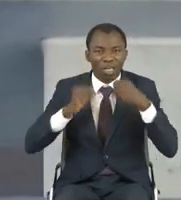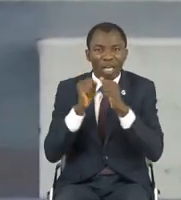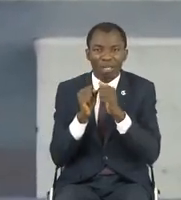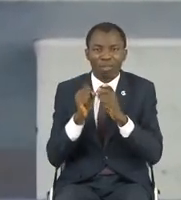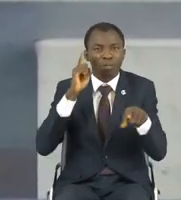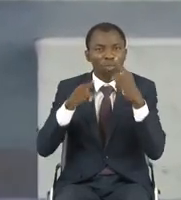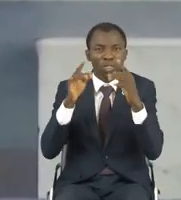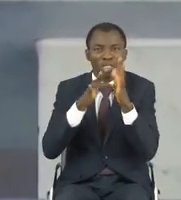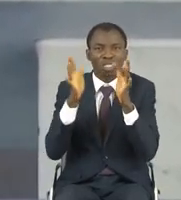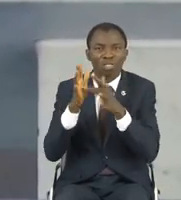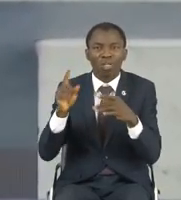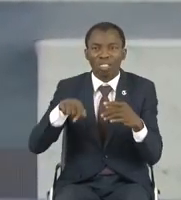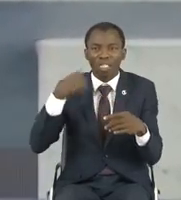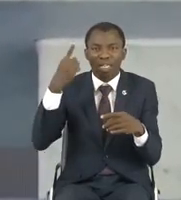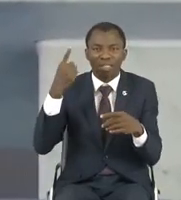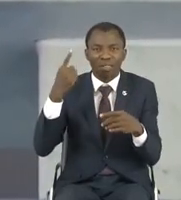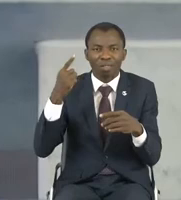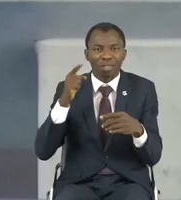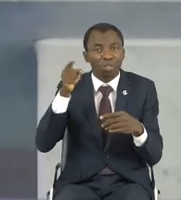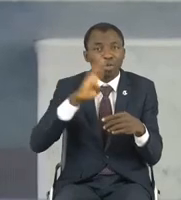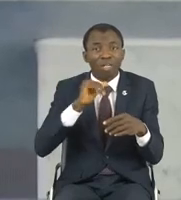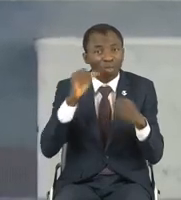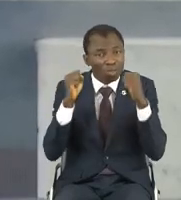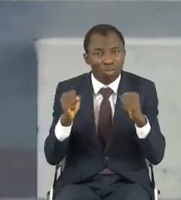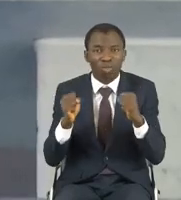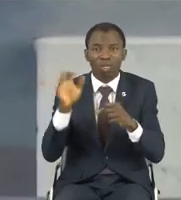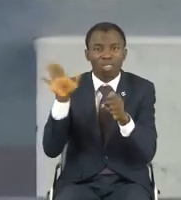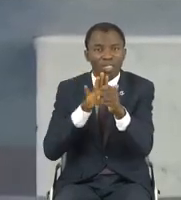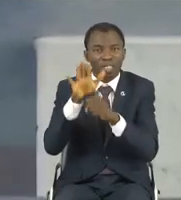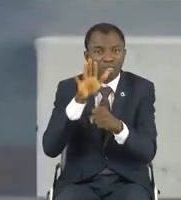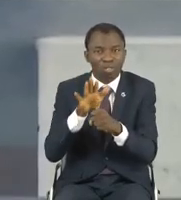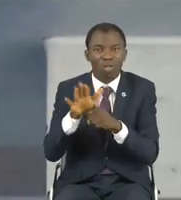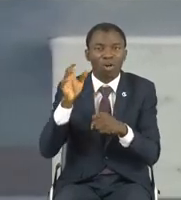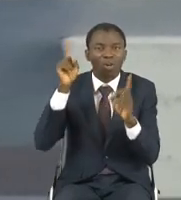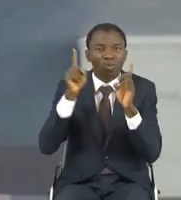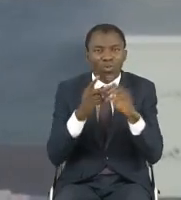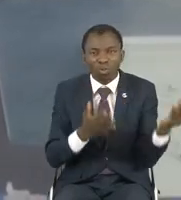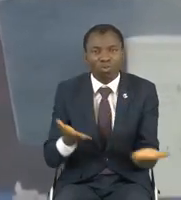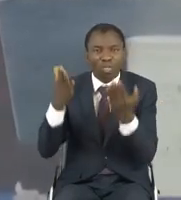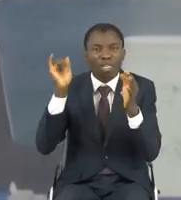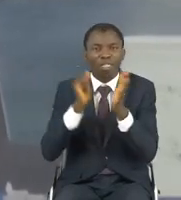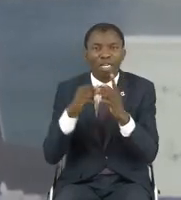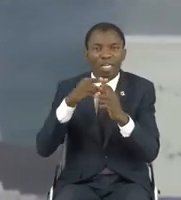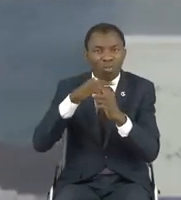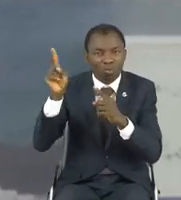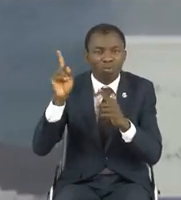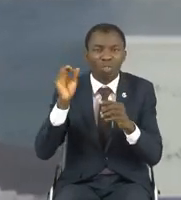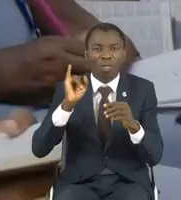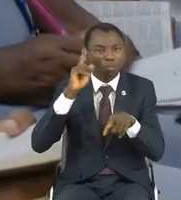Jesus said, you're not strong enough to bear all that wound. I'll bear it for